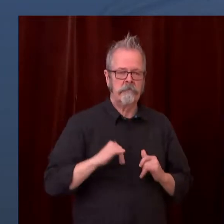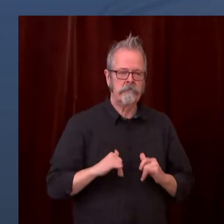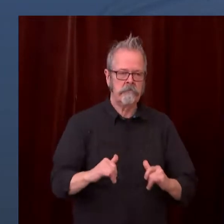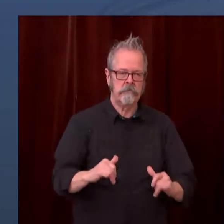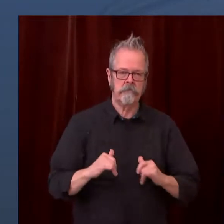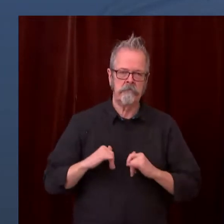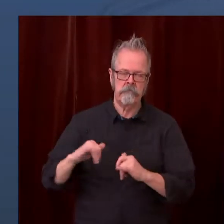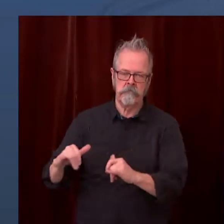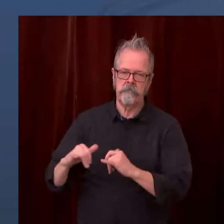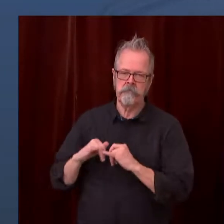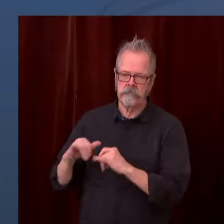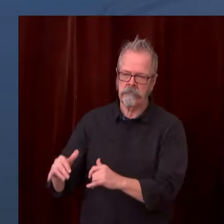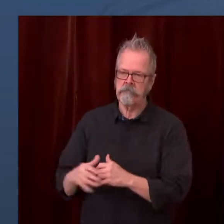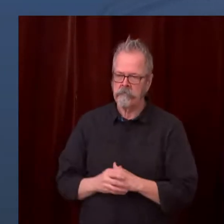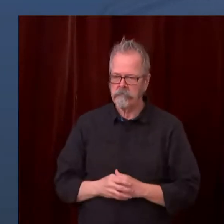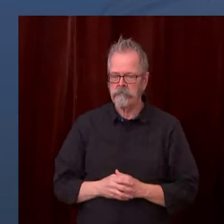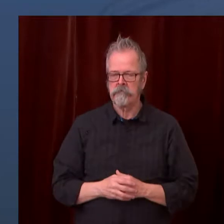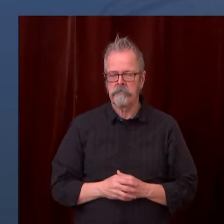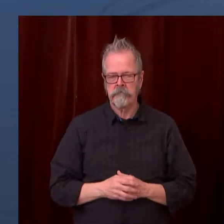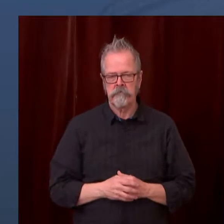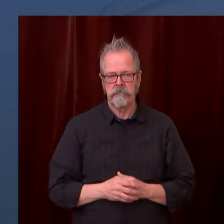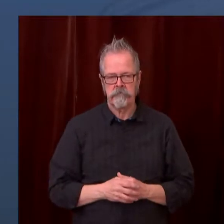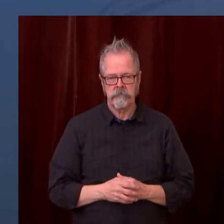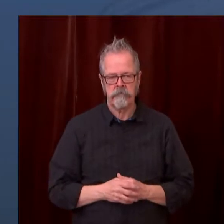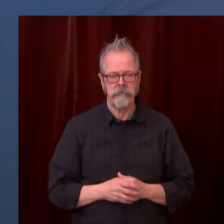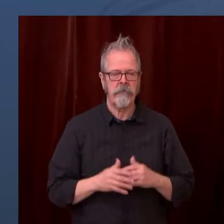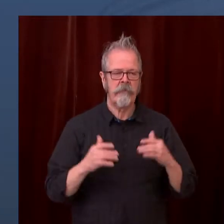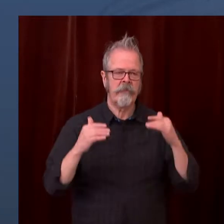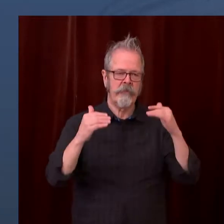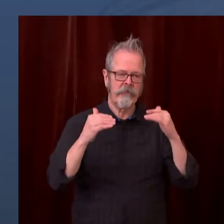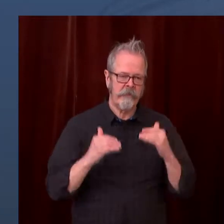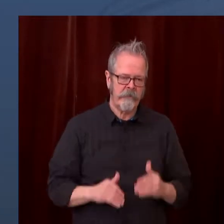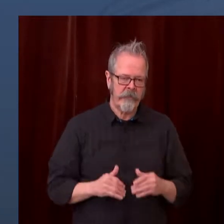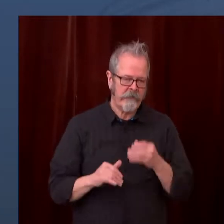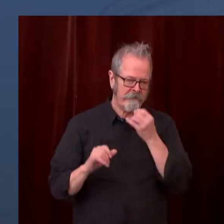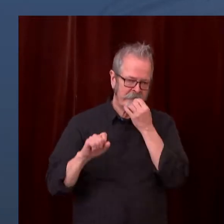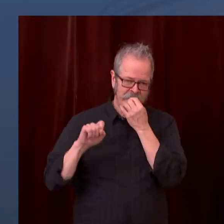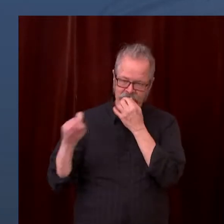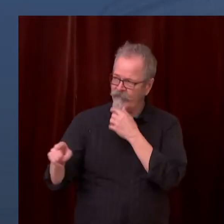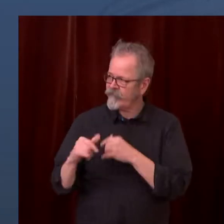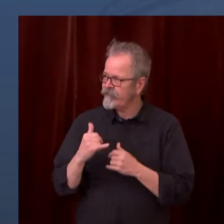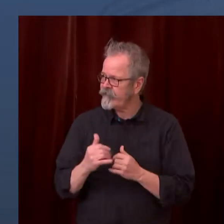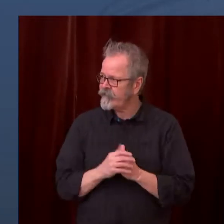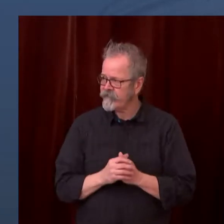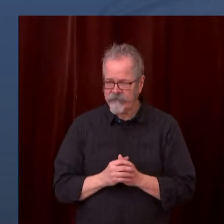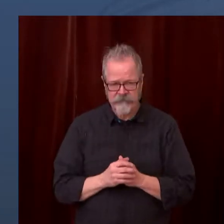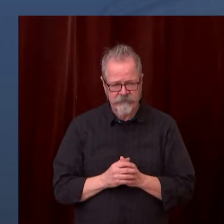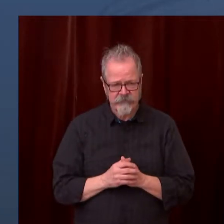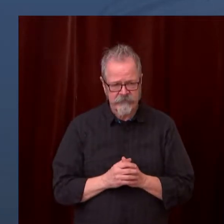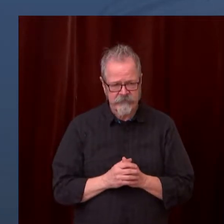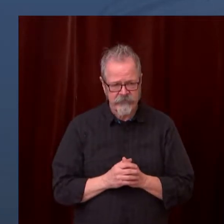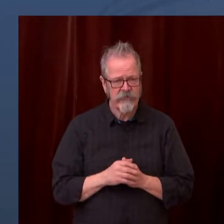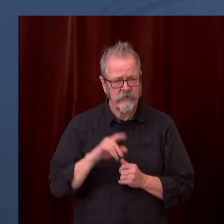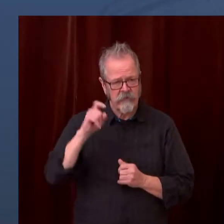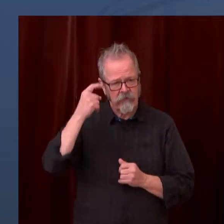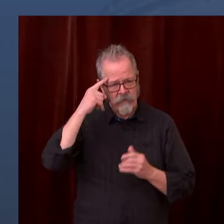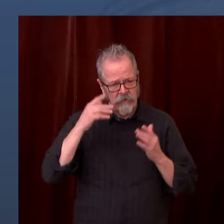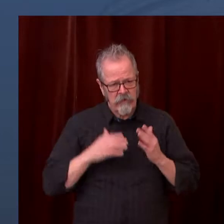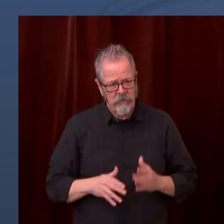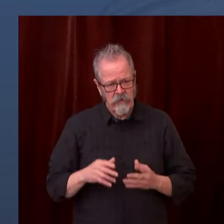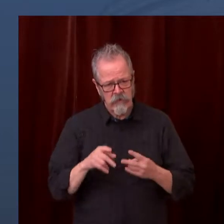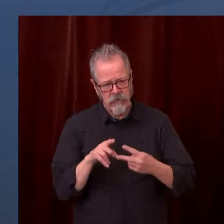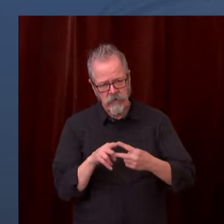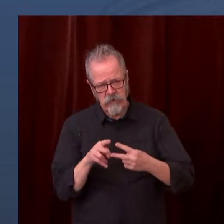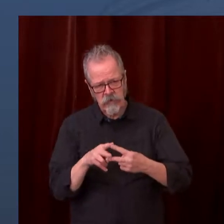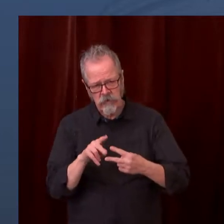Hi, Governor. Two questions. We're doing a story next week about looking back at the first month or two of this pandemic in the U.S. and Washington